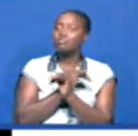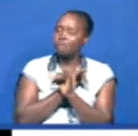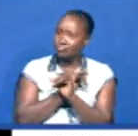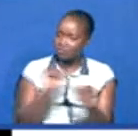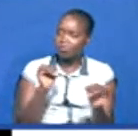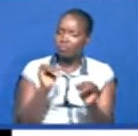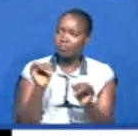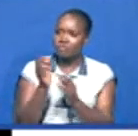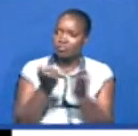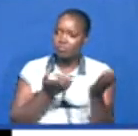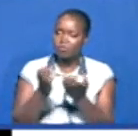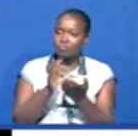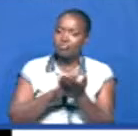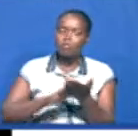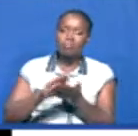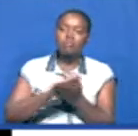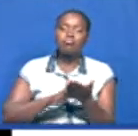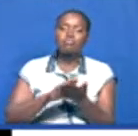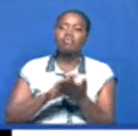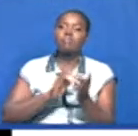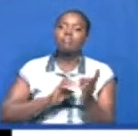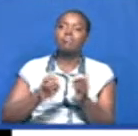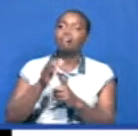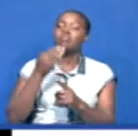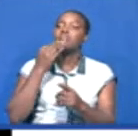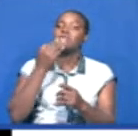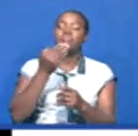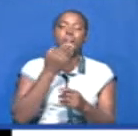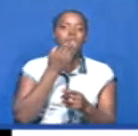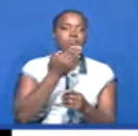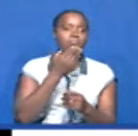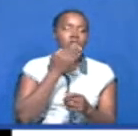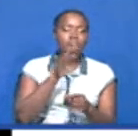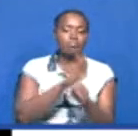environment. Thank you, ladies and gentlemen.